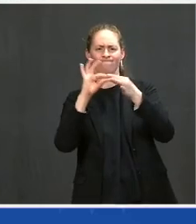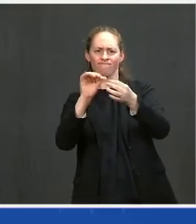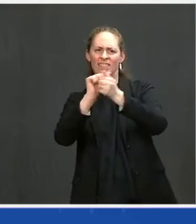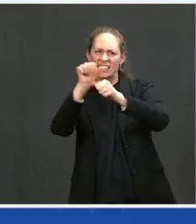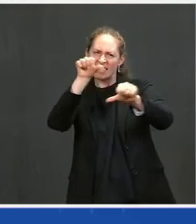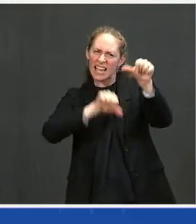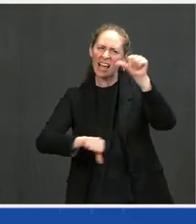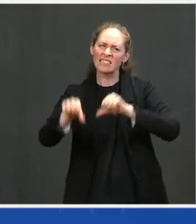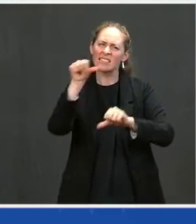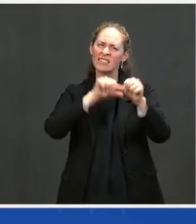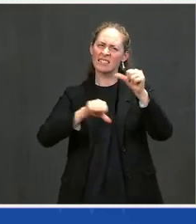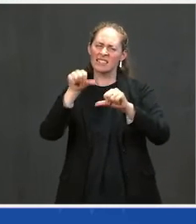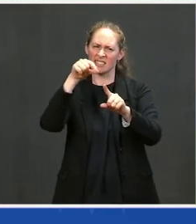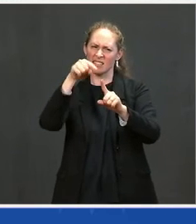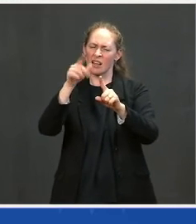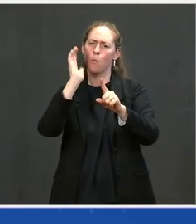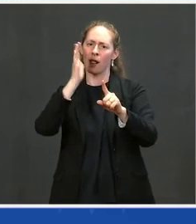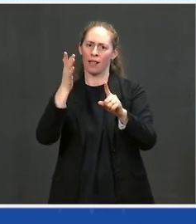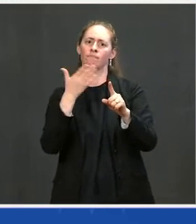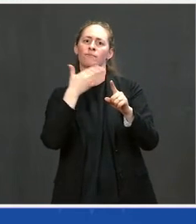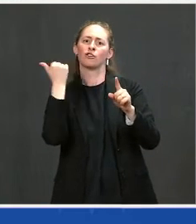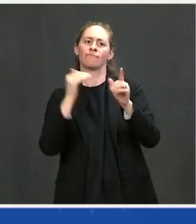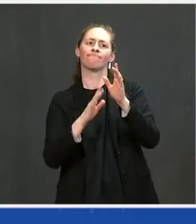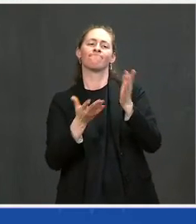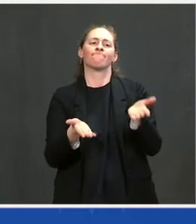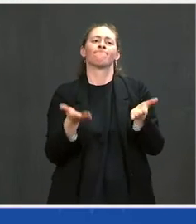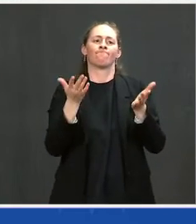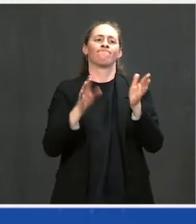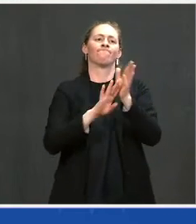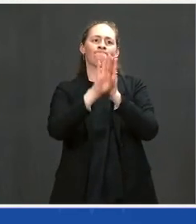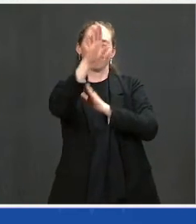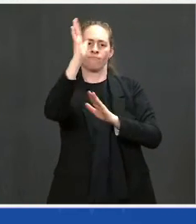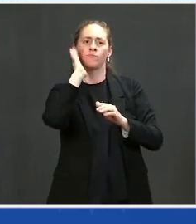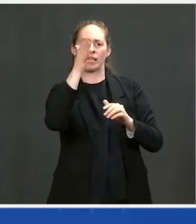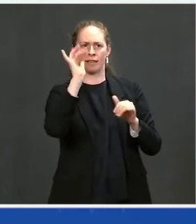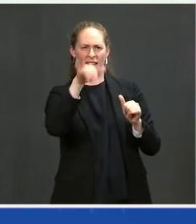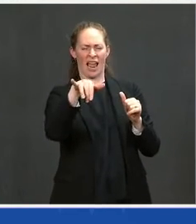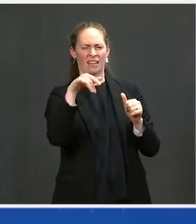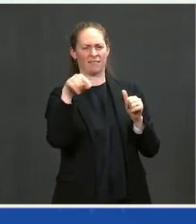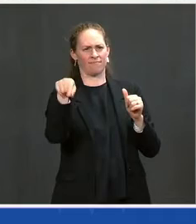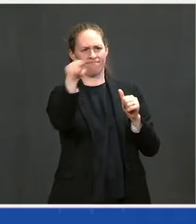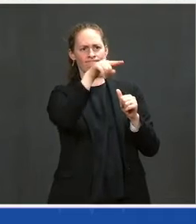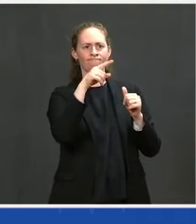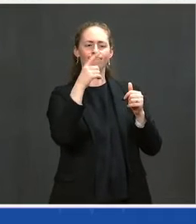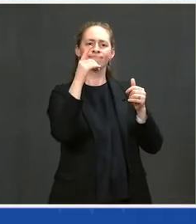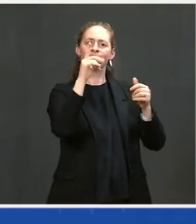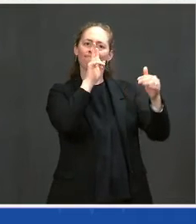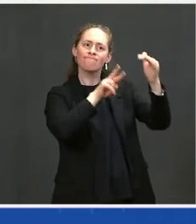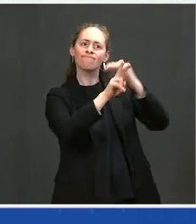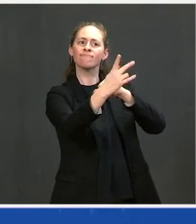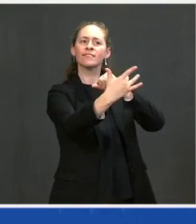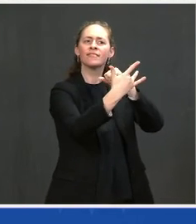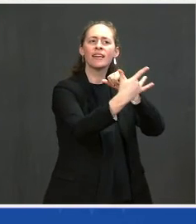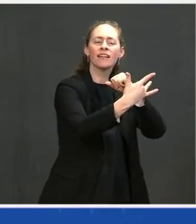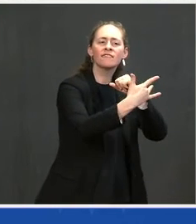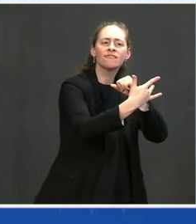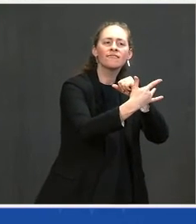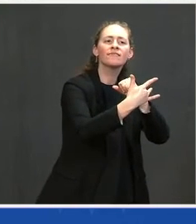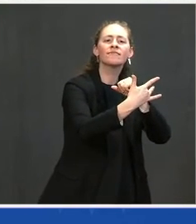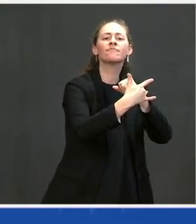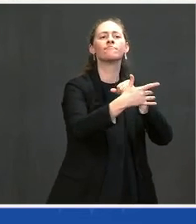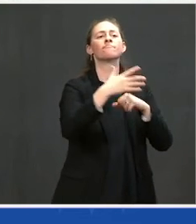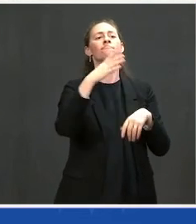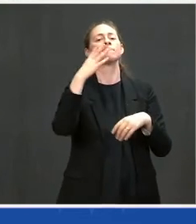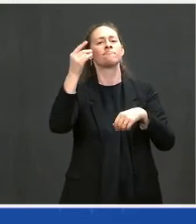fact, own the future as it relates to technology, quantum computing, a whole range of things, including in the